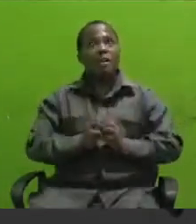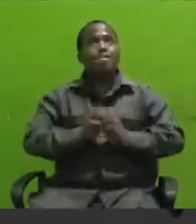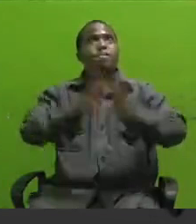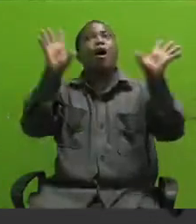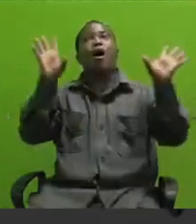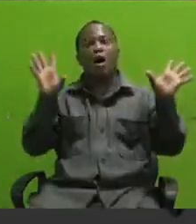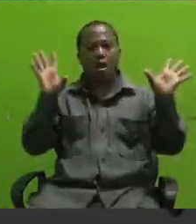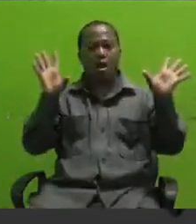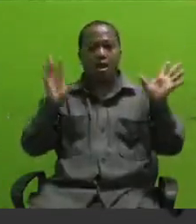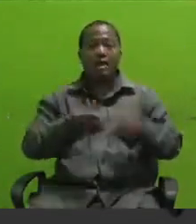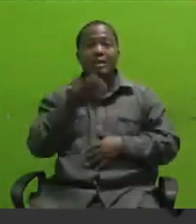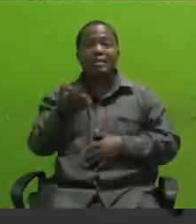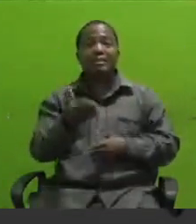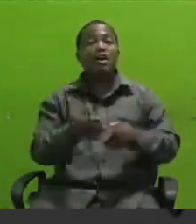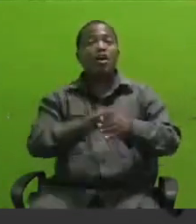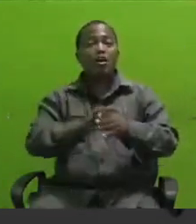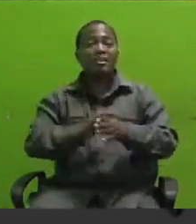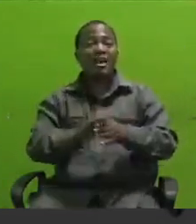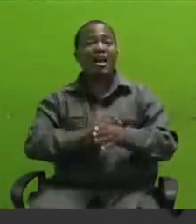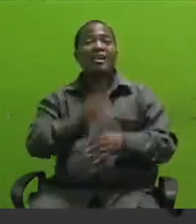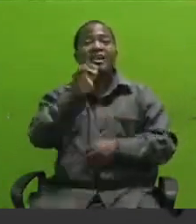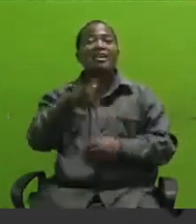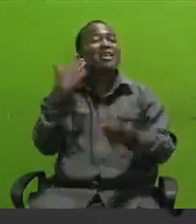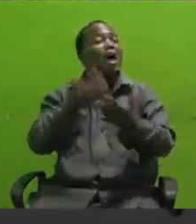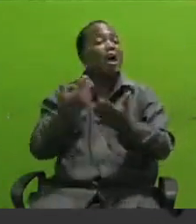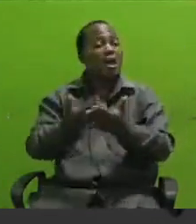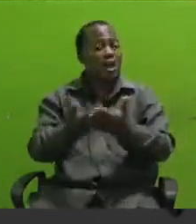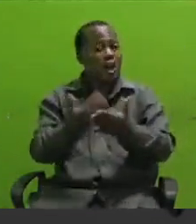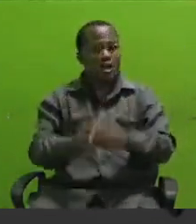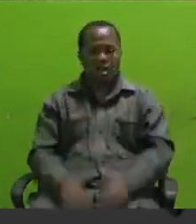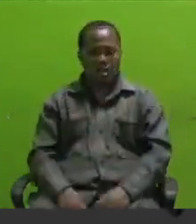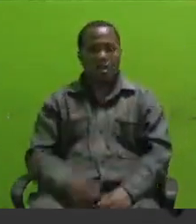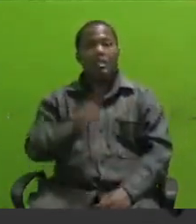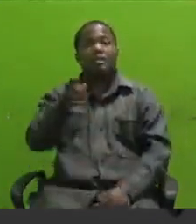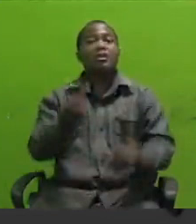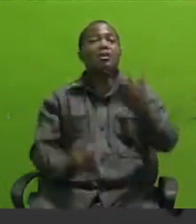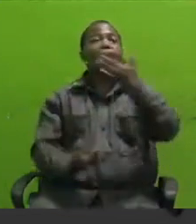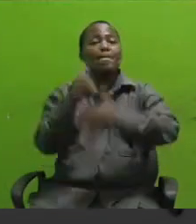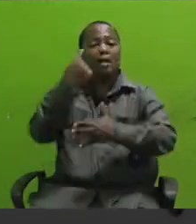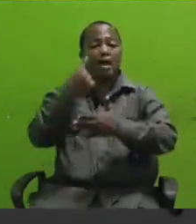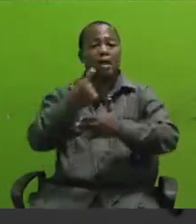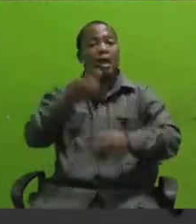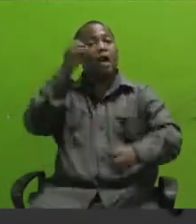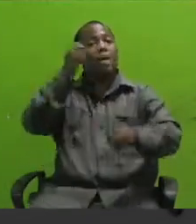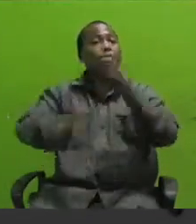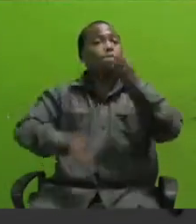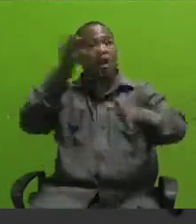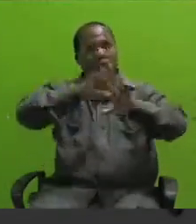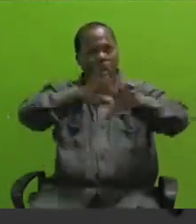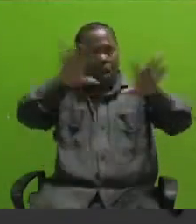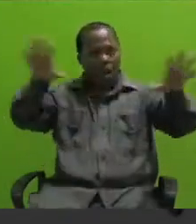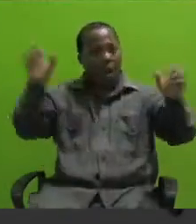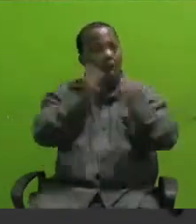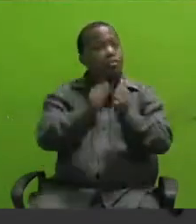The reaction is very rapid. It results into throwing off particles at very high